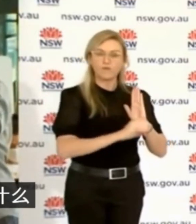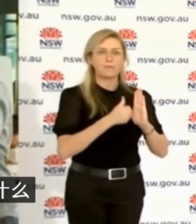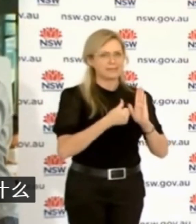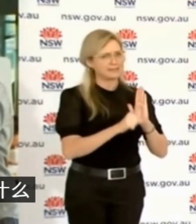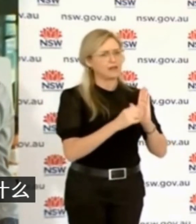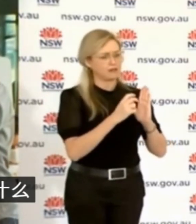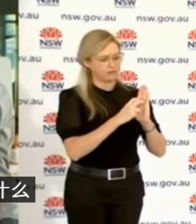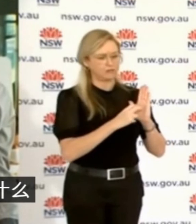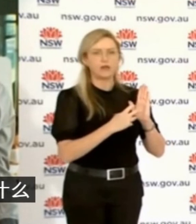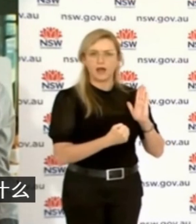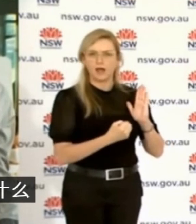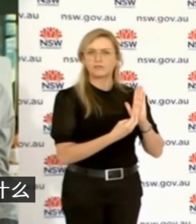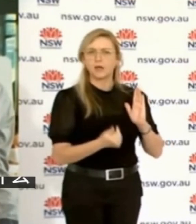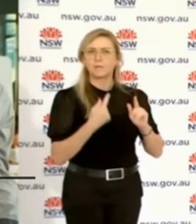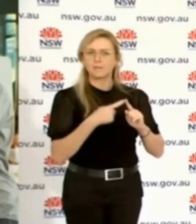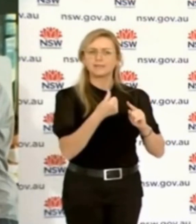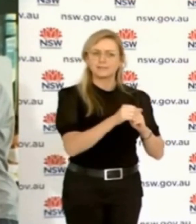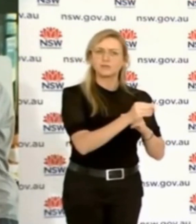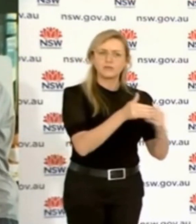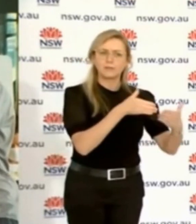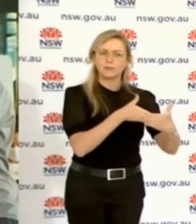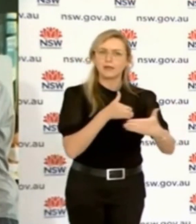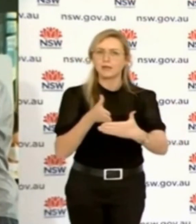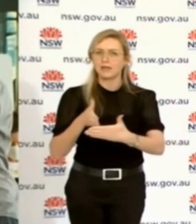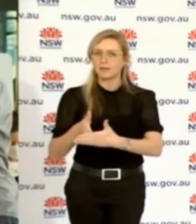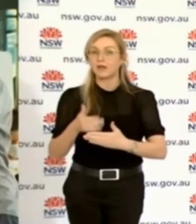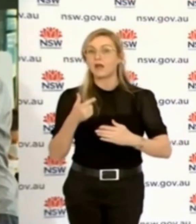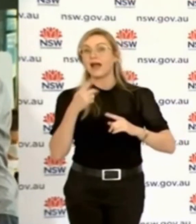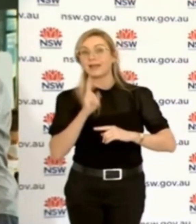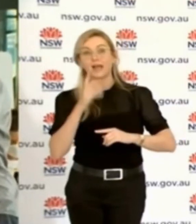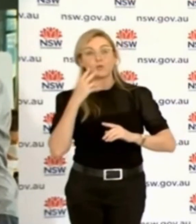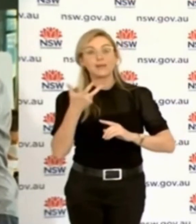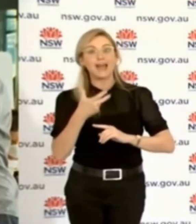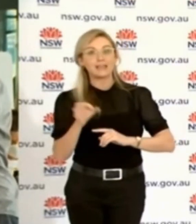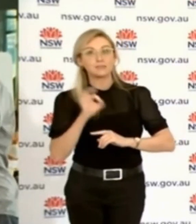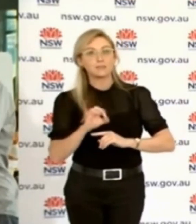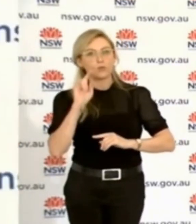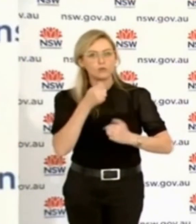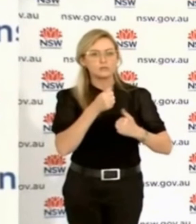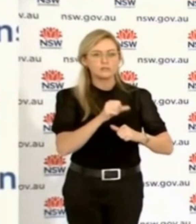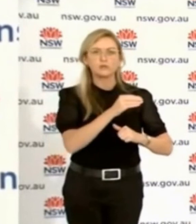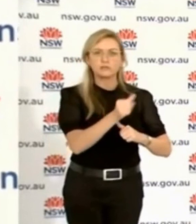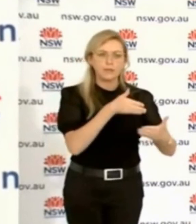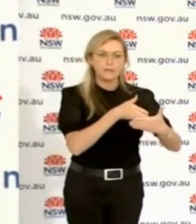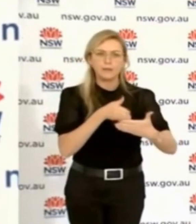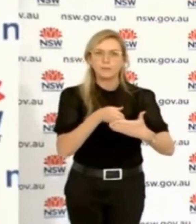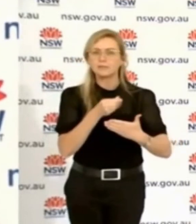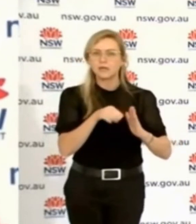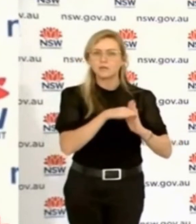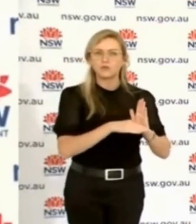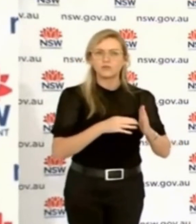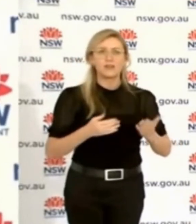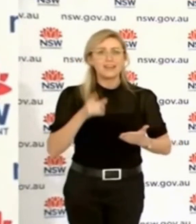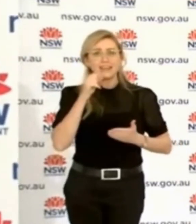to happen for us to get back to the freedoms that we had prior to the pandemic? I think everyone around the world watches